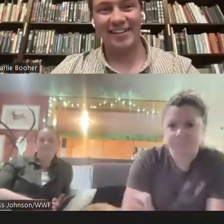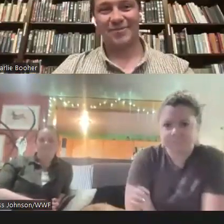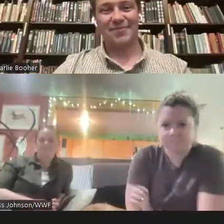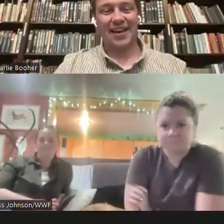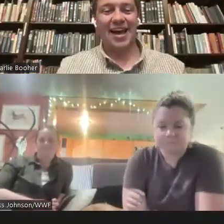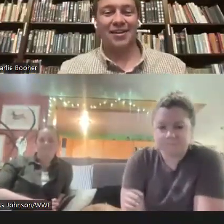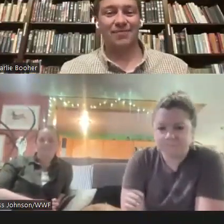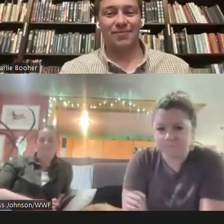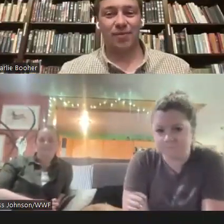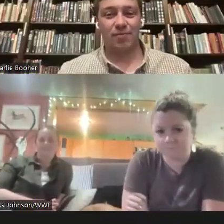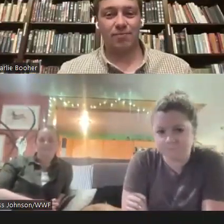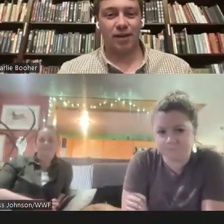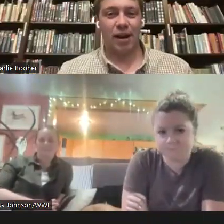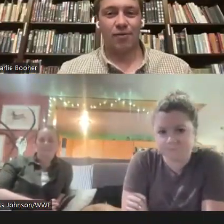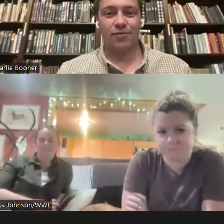And